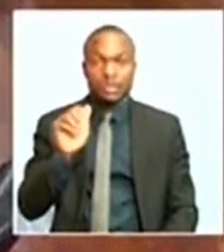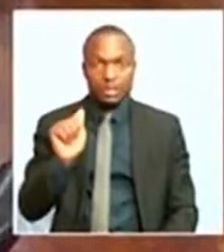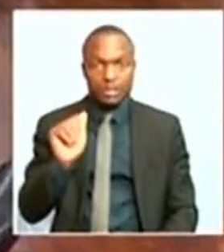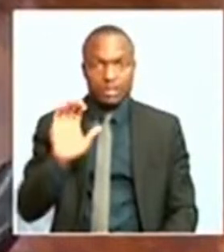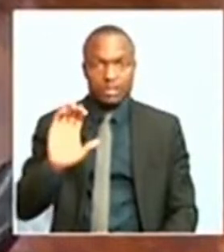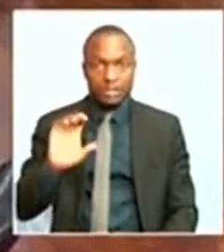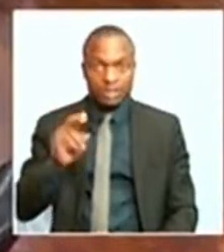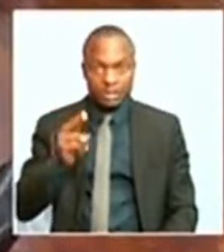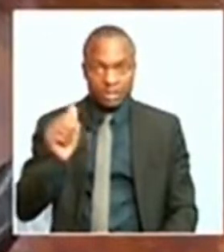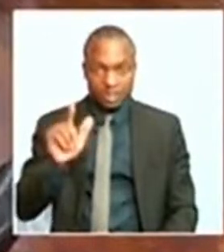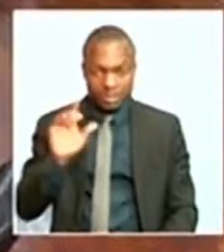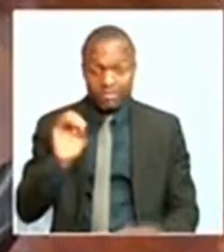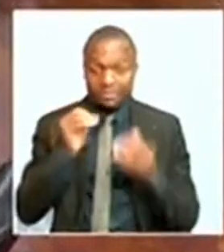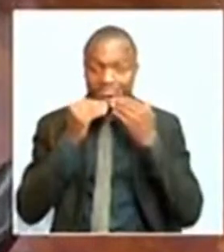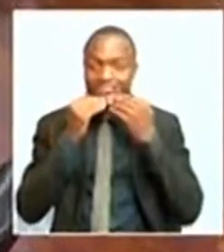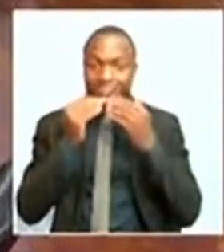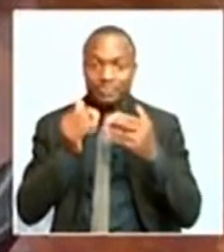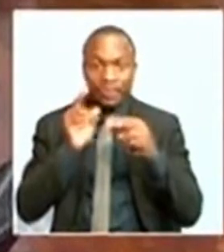Thank you, Chair.